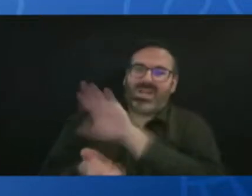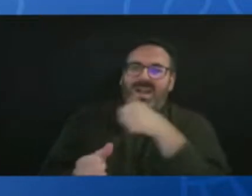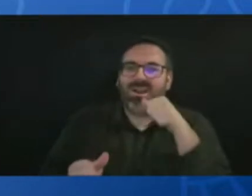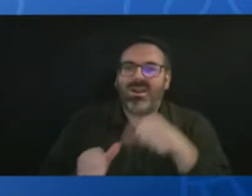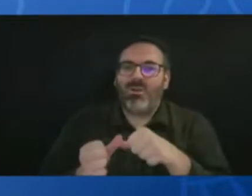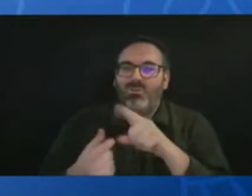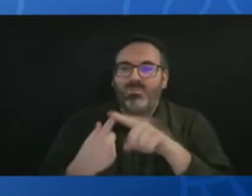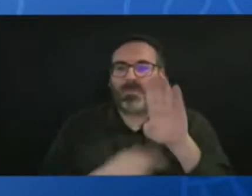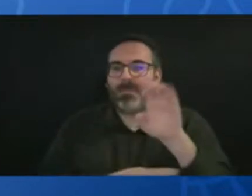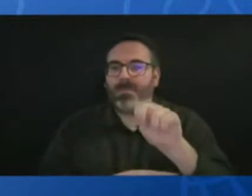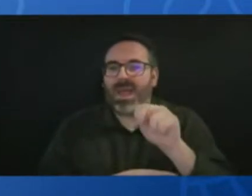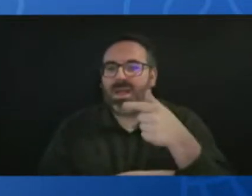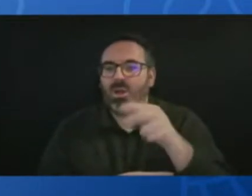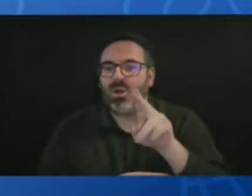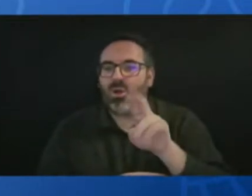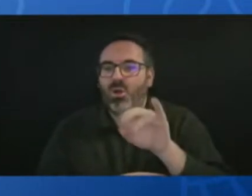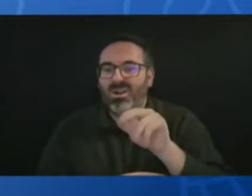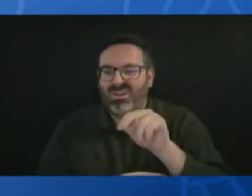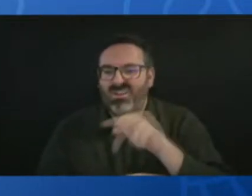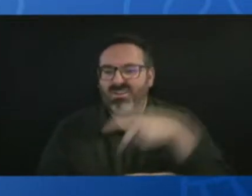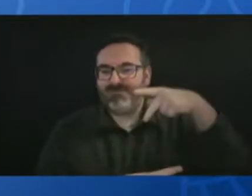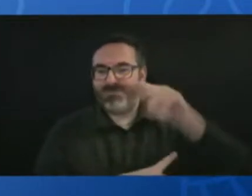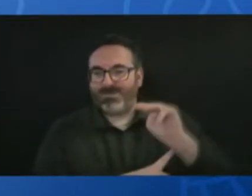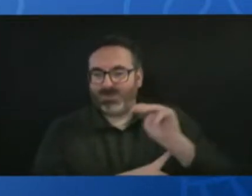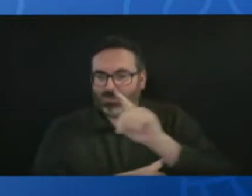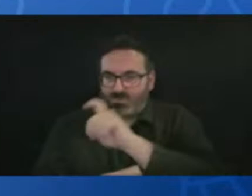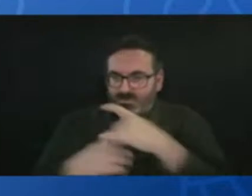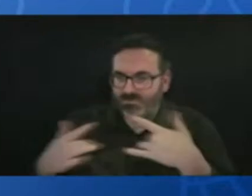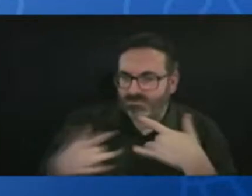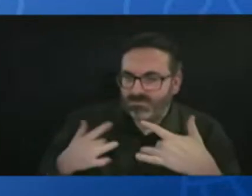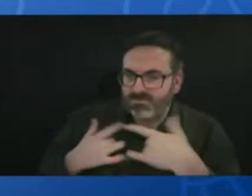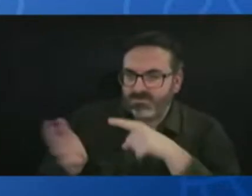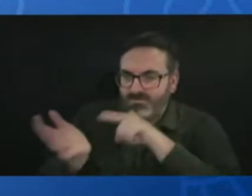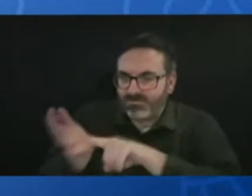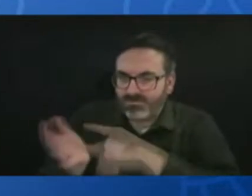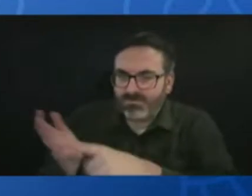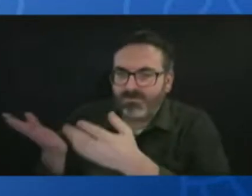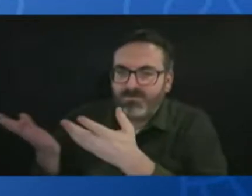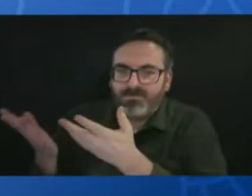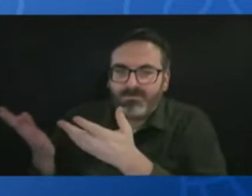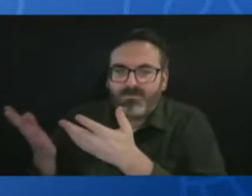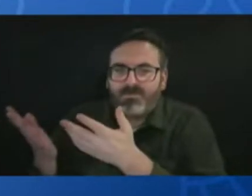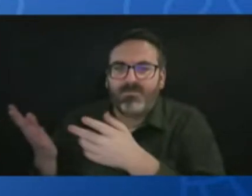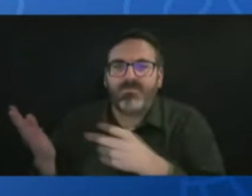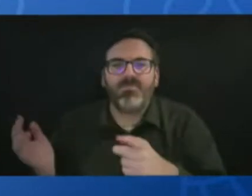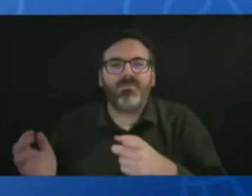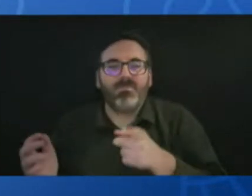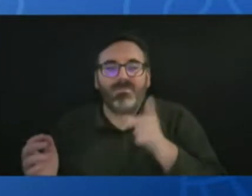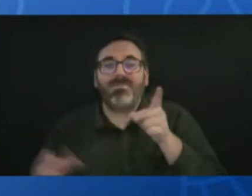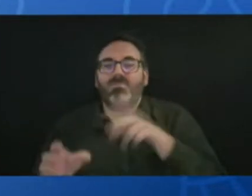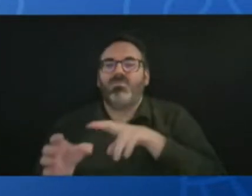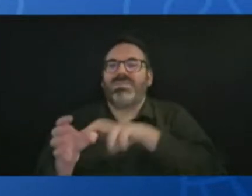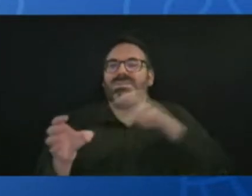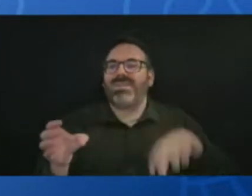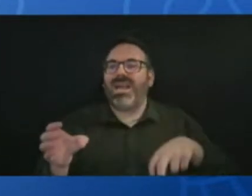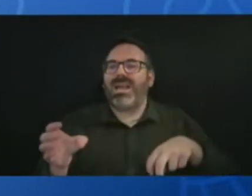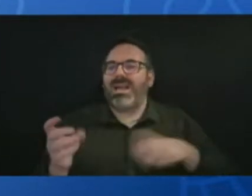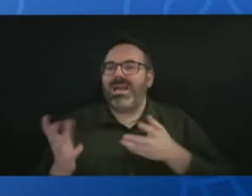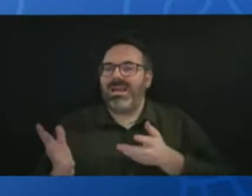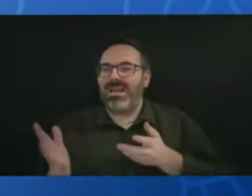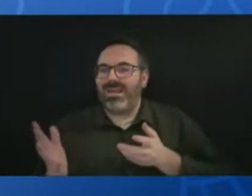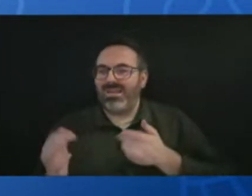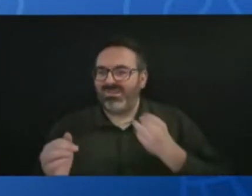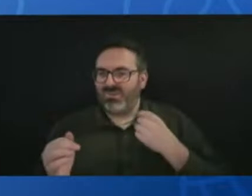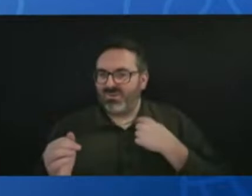allow inspectors. Ben-Gurion resigned just when he was pressed on the issue. I've got something I can say to this. Yeah, I do. You want me to say